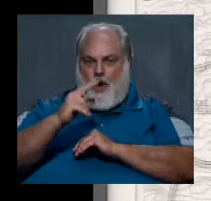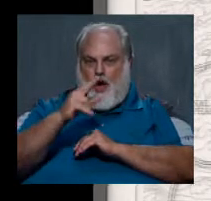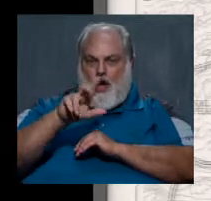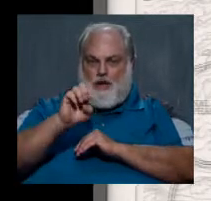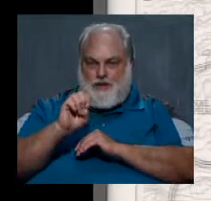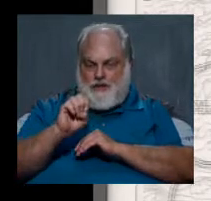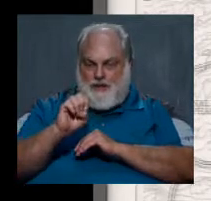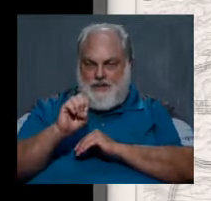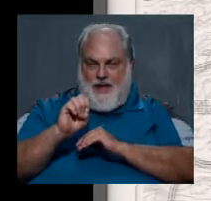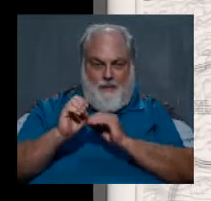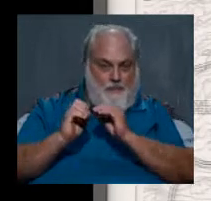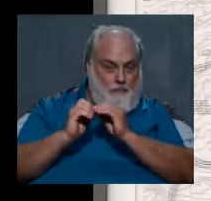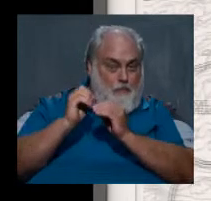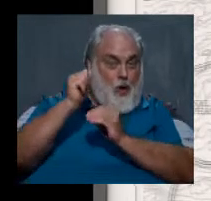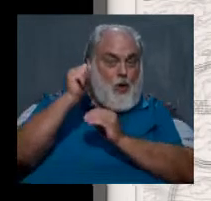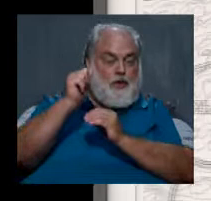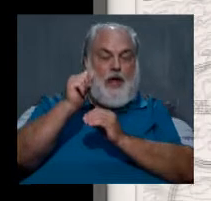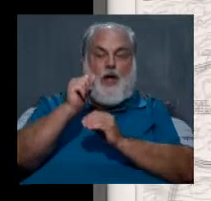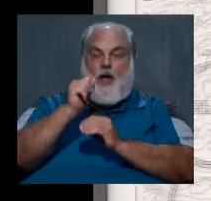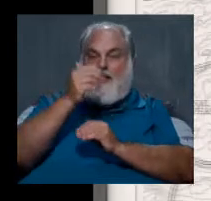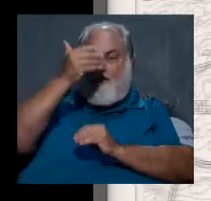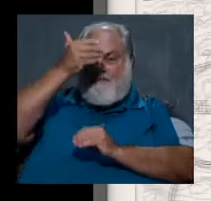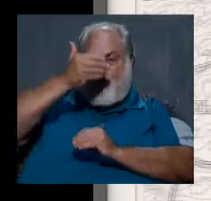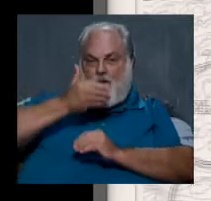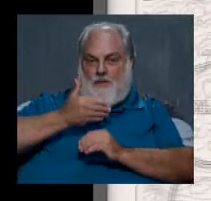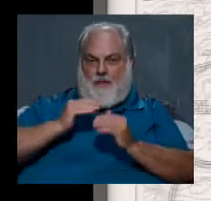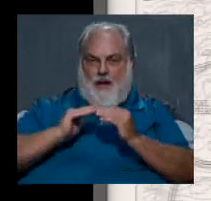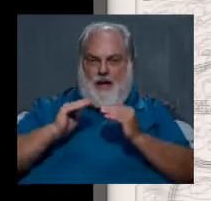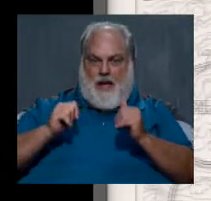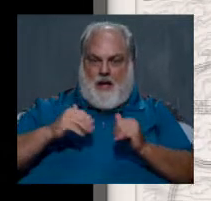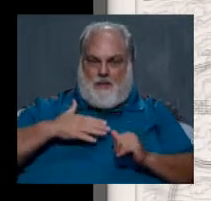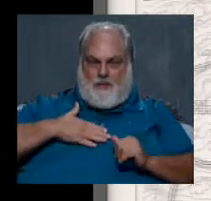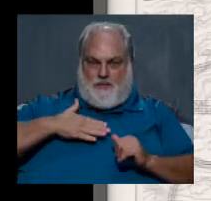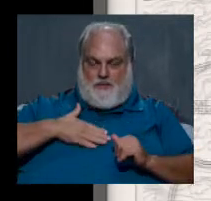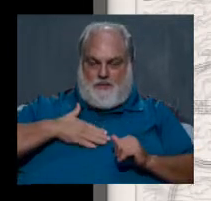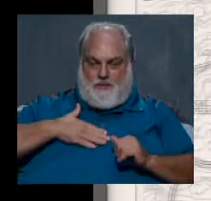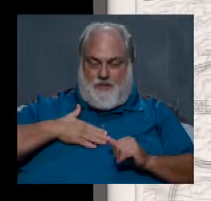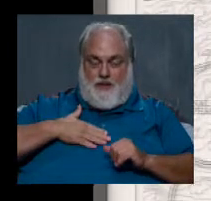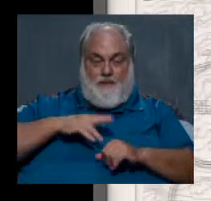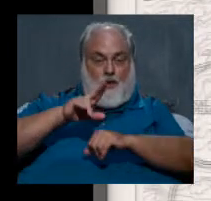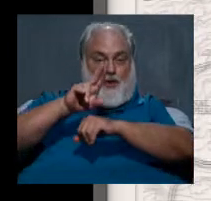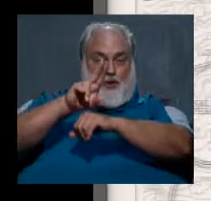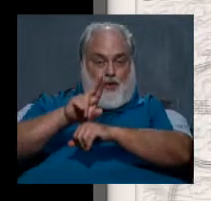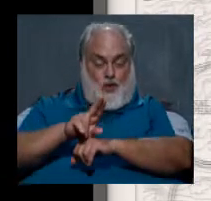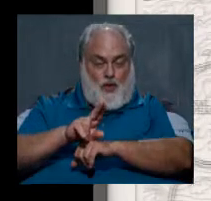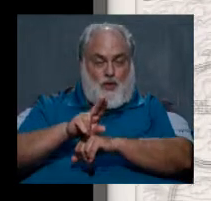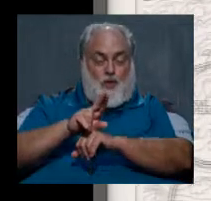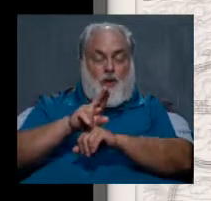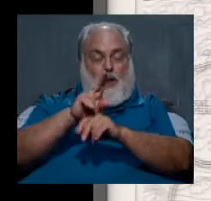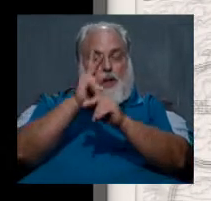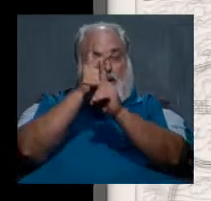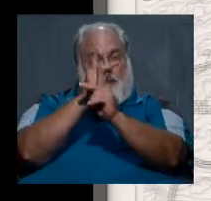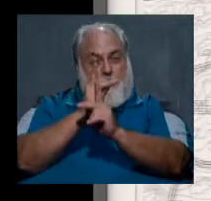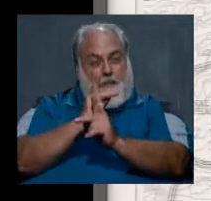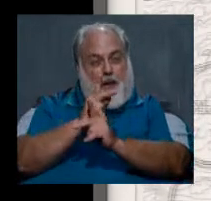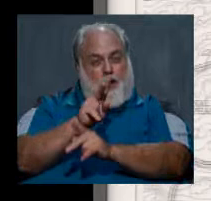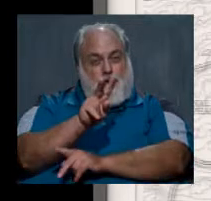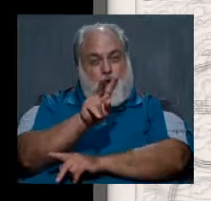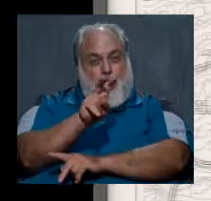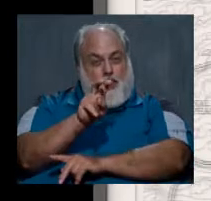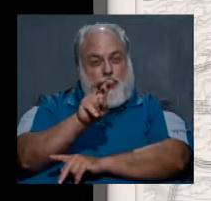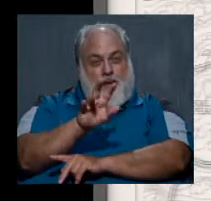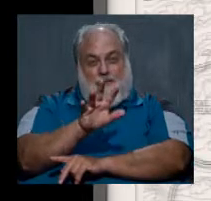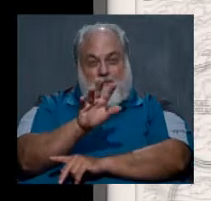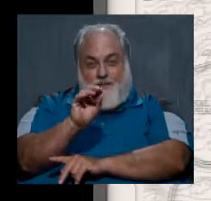of that will be entering quite literally in my front yard. If you use the usual multipliers at about